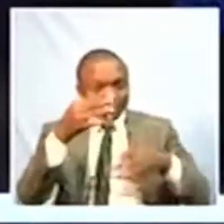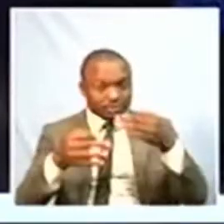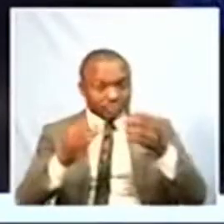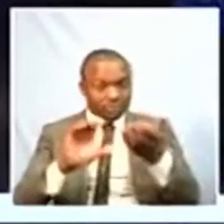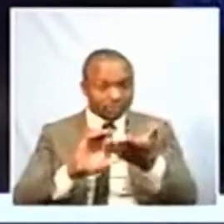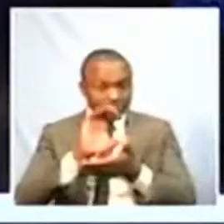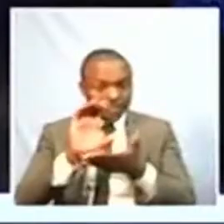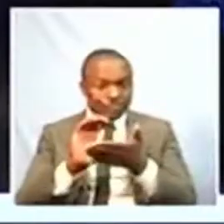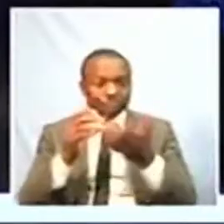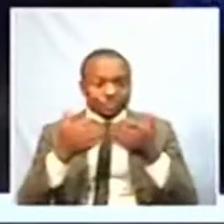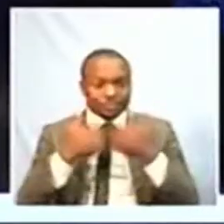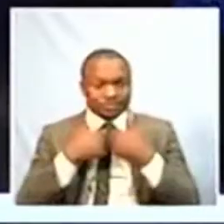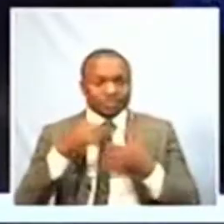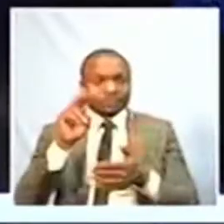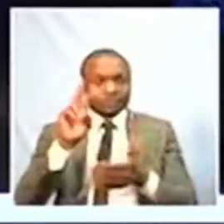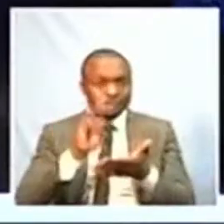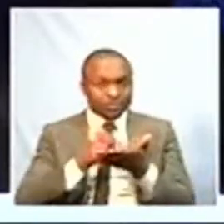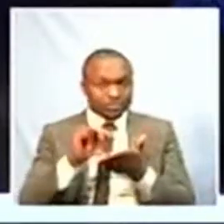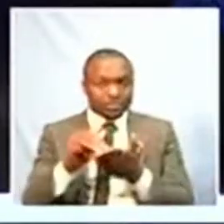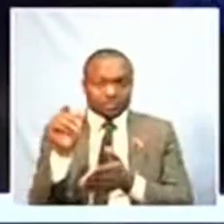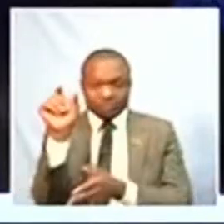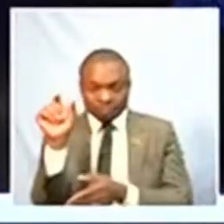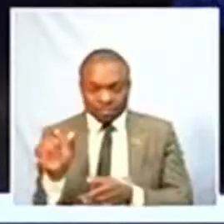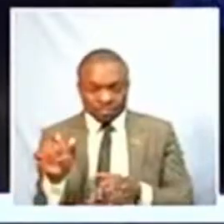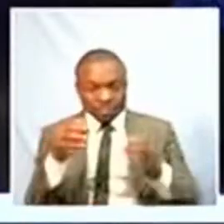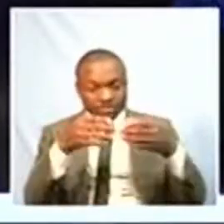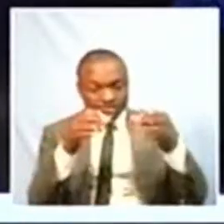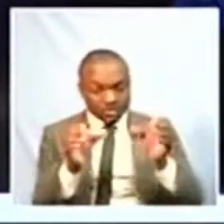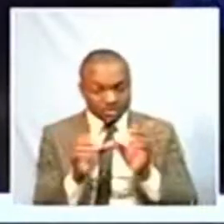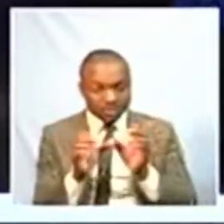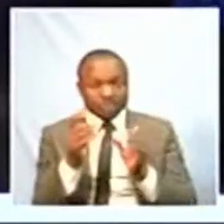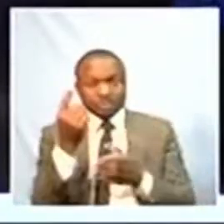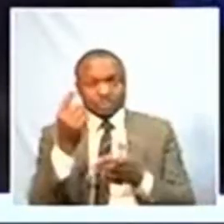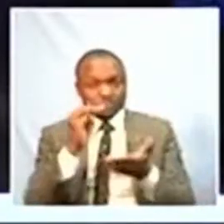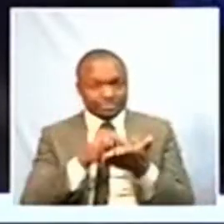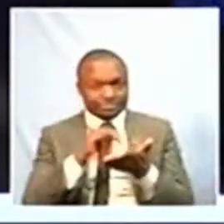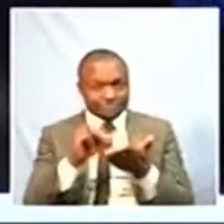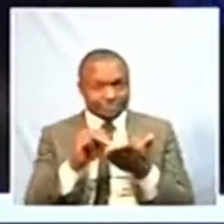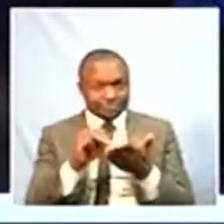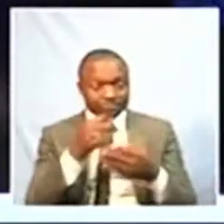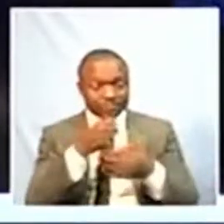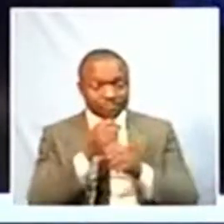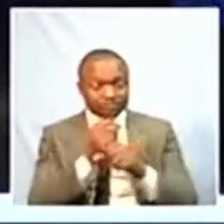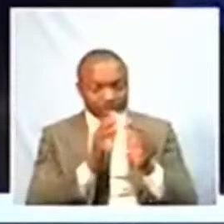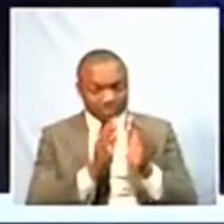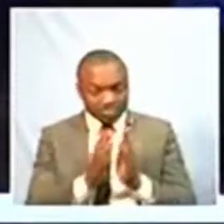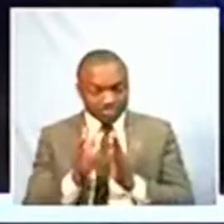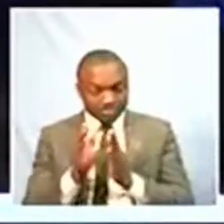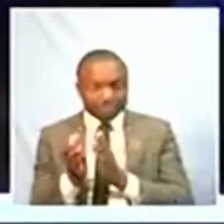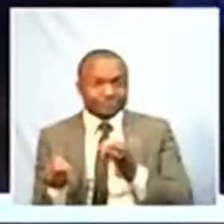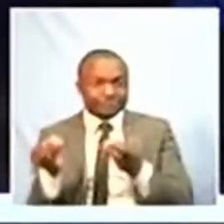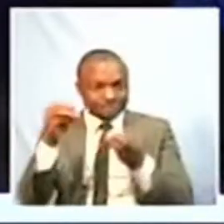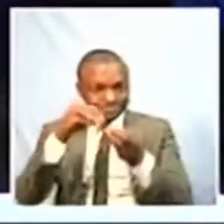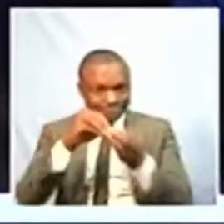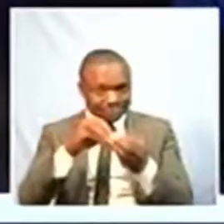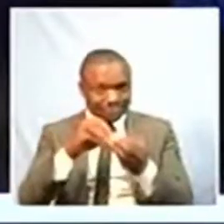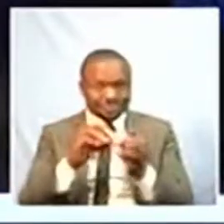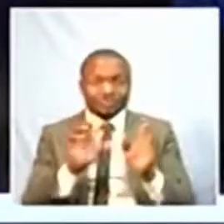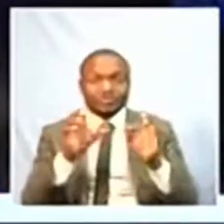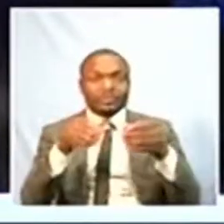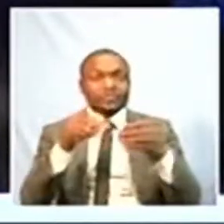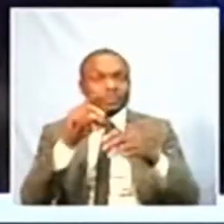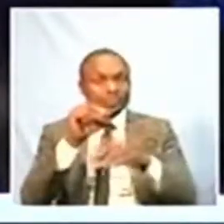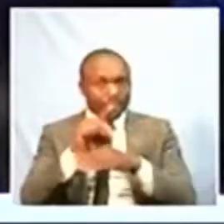you have the 2 million, which is 1 million from each constituency, and you are making those arrangements for additional, being a community